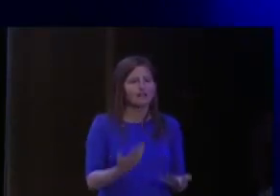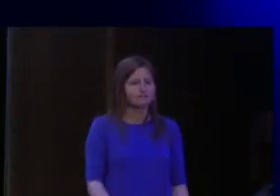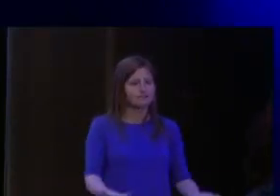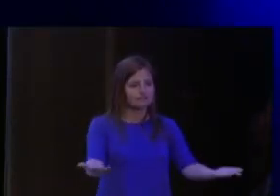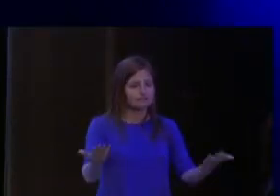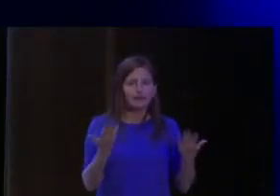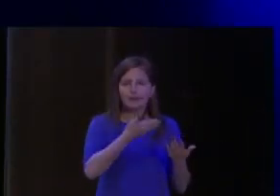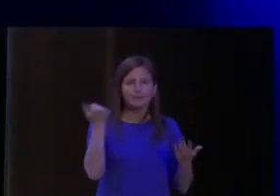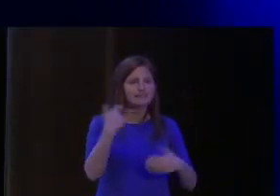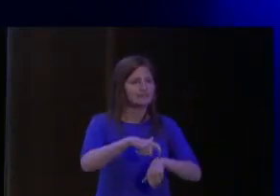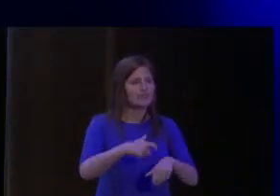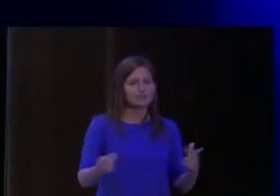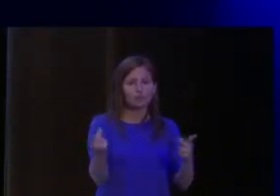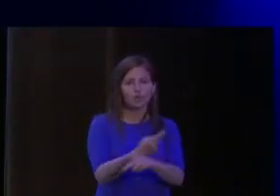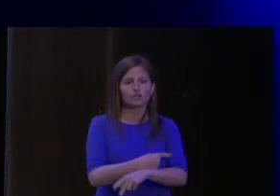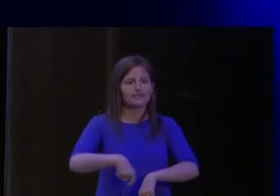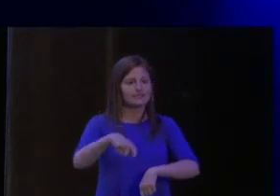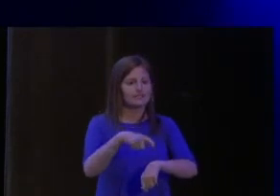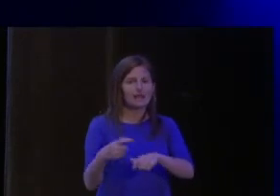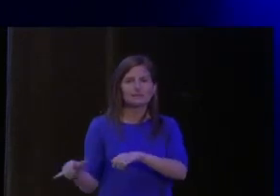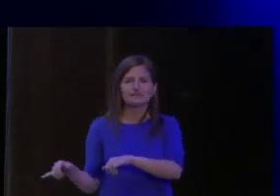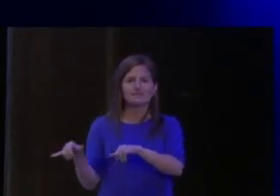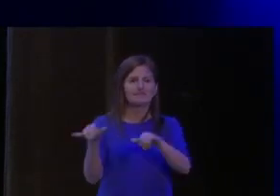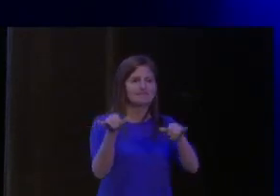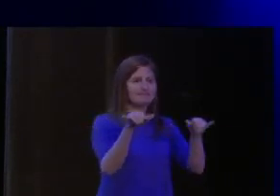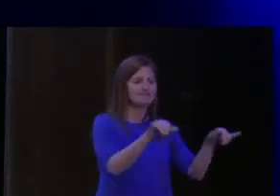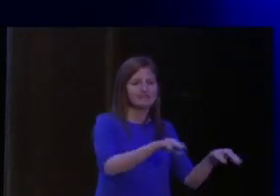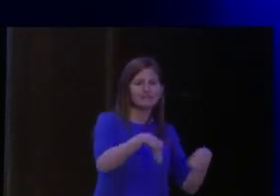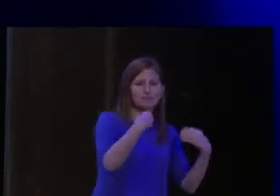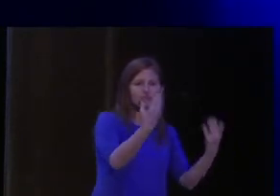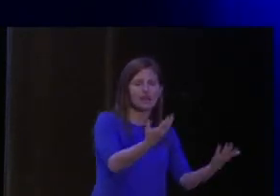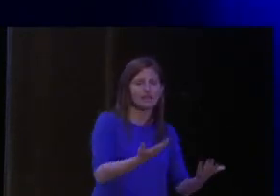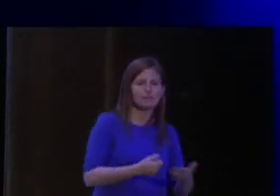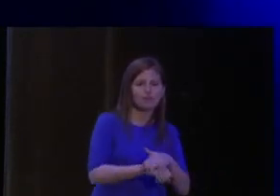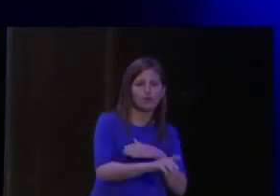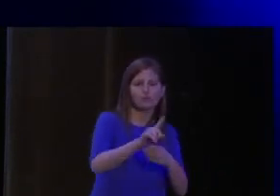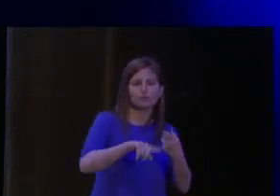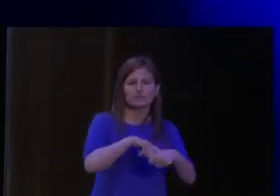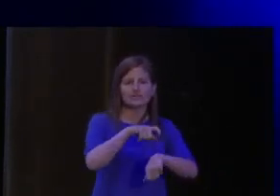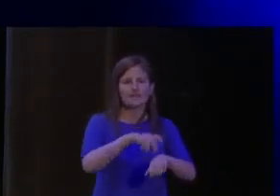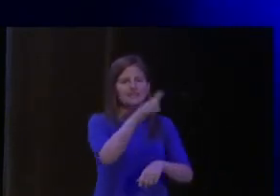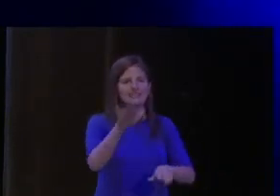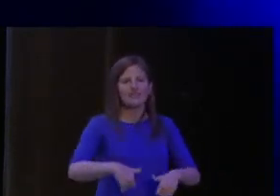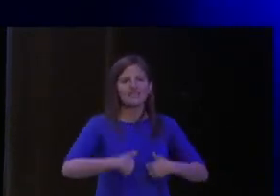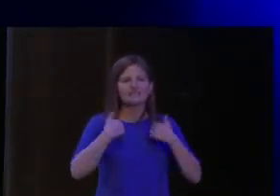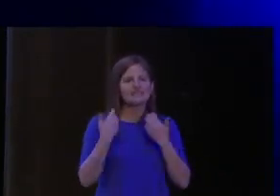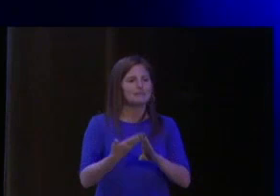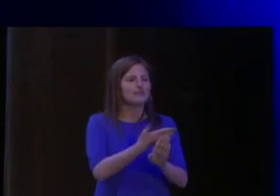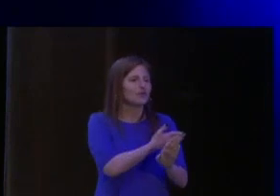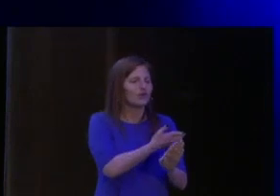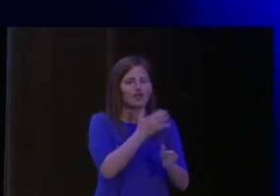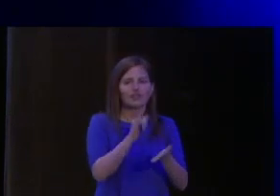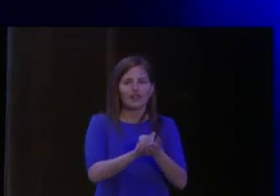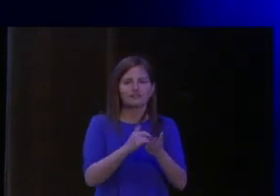that the best of times and the worst of times is giving birth to a time that has never existed before and